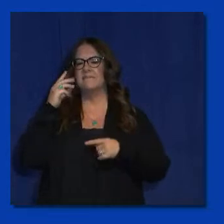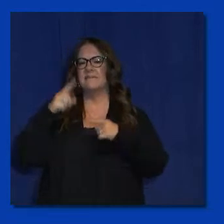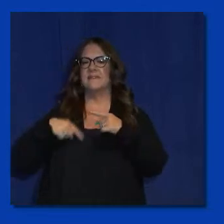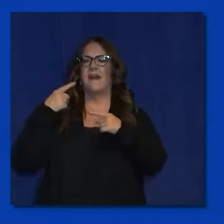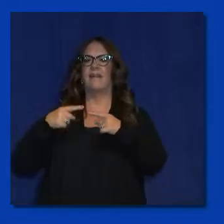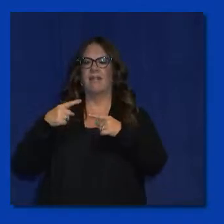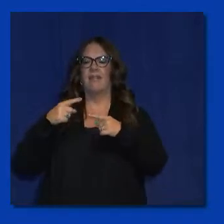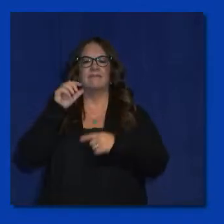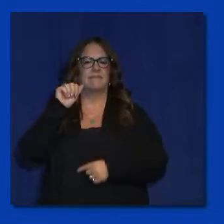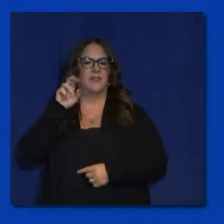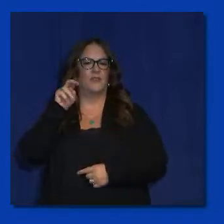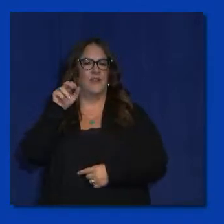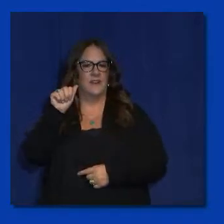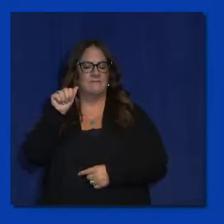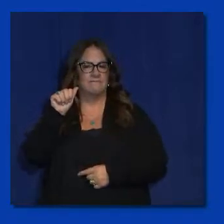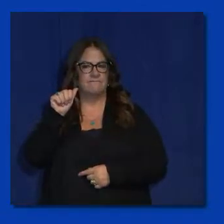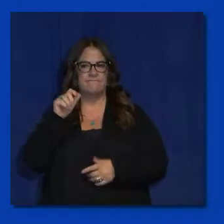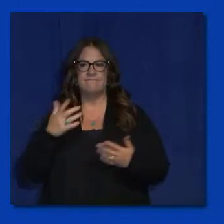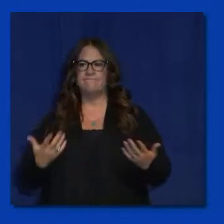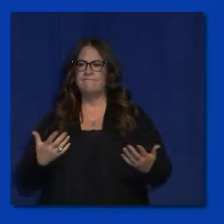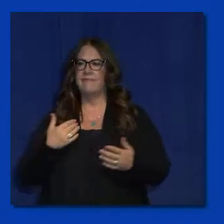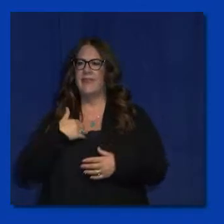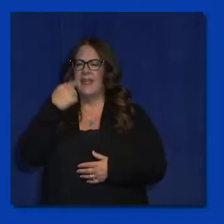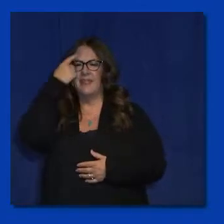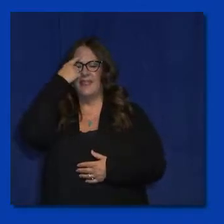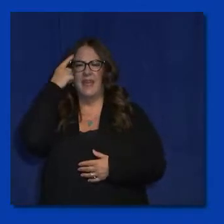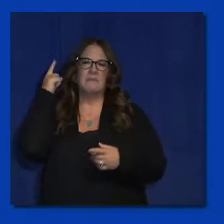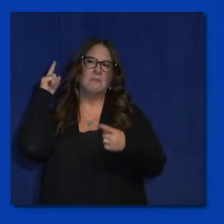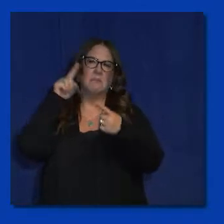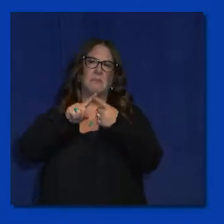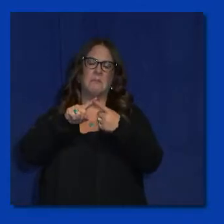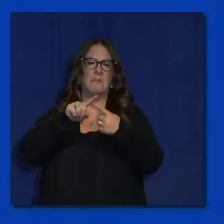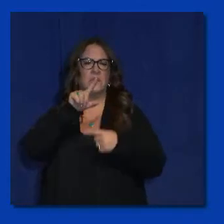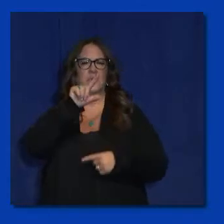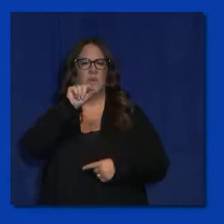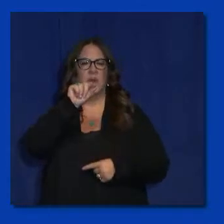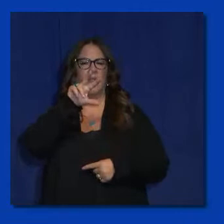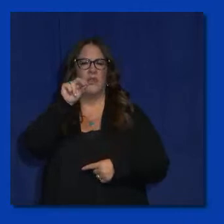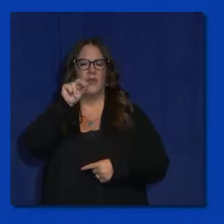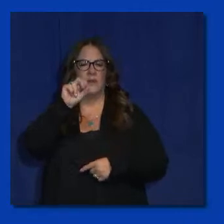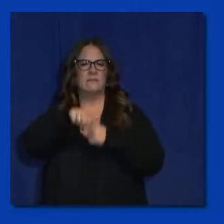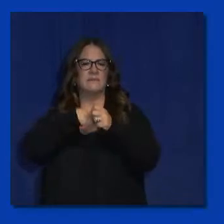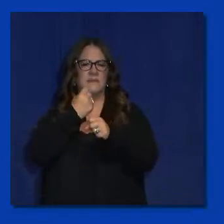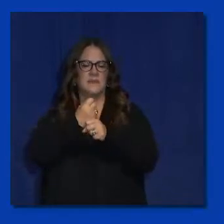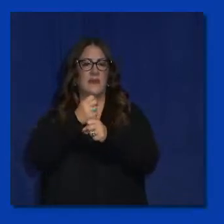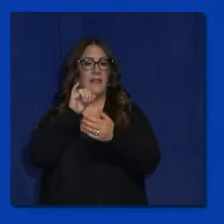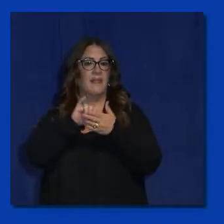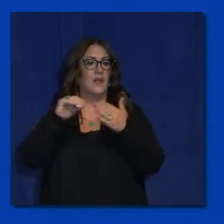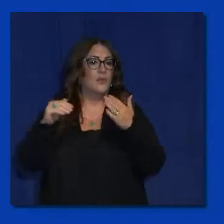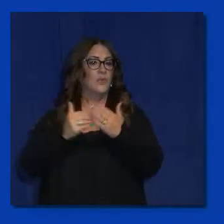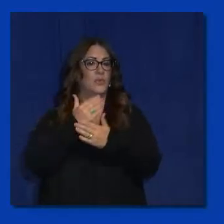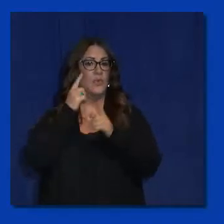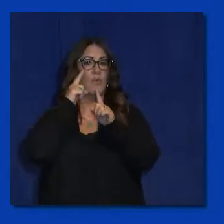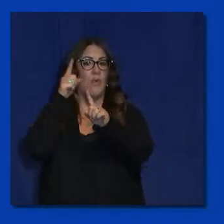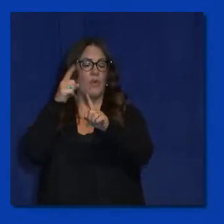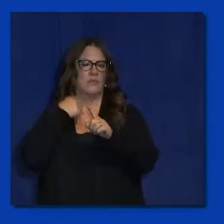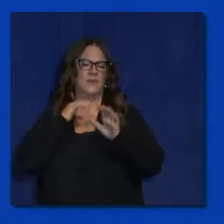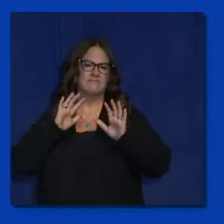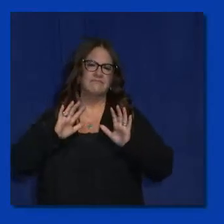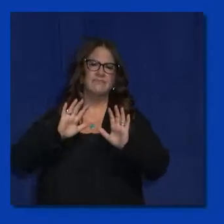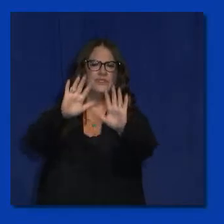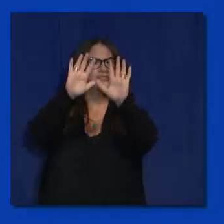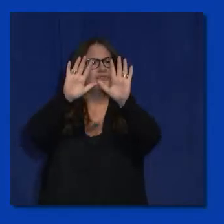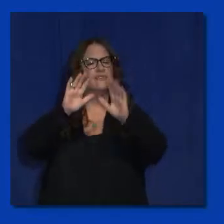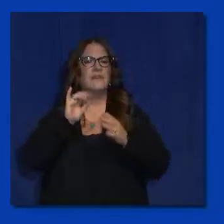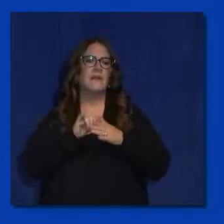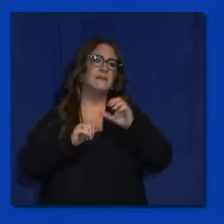goal that goes through, I think, 2030. In that new sixth cycle RENA goal, we pushed hard to make sure SCAG